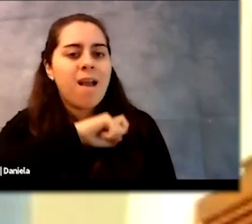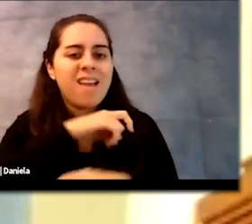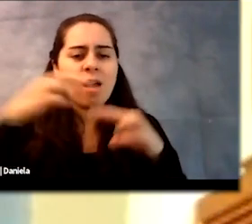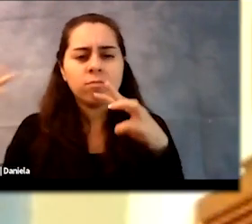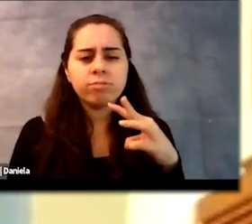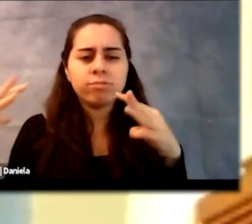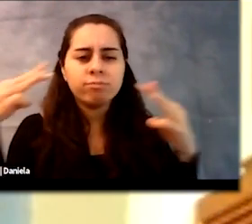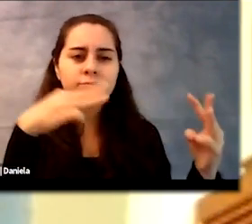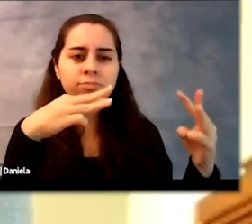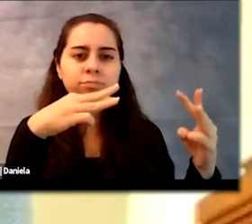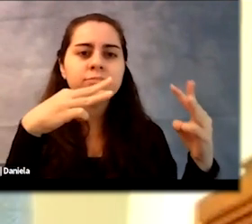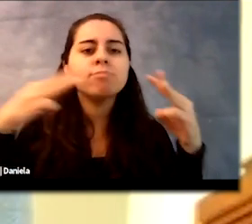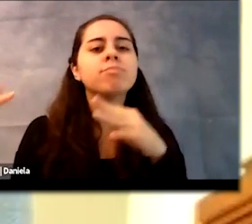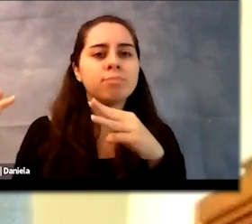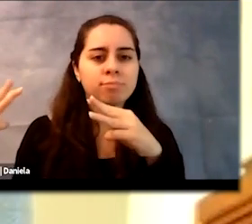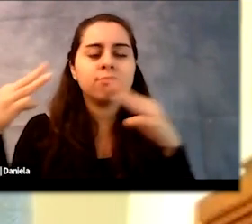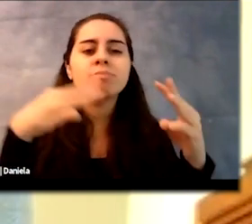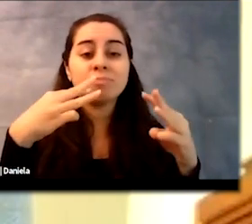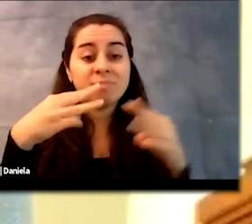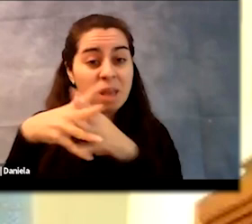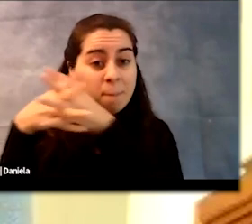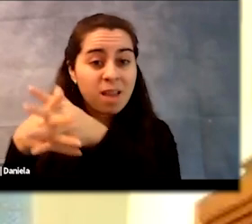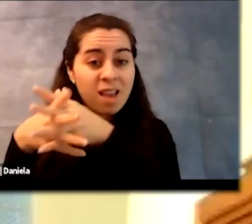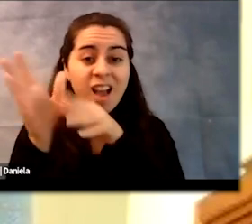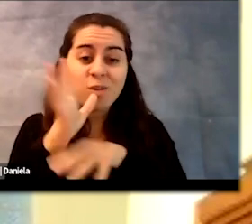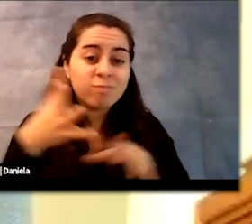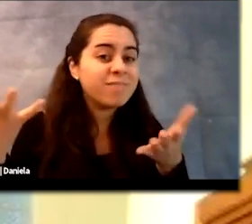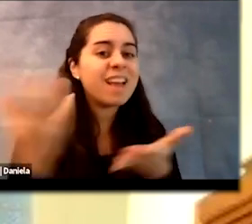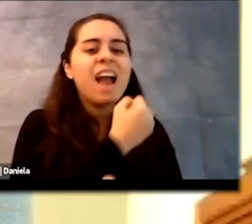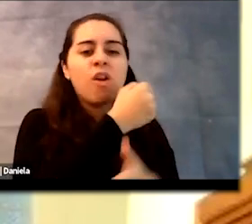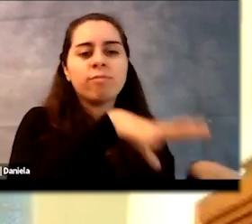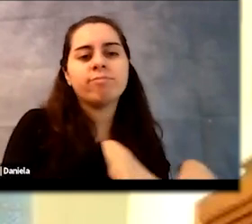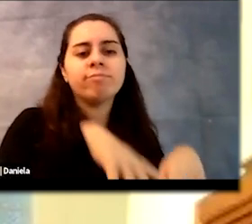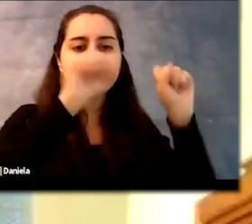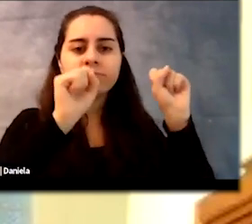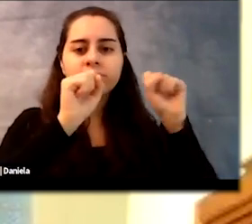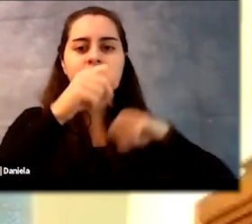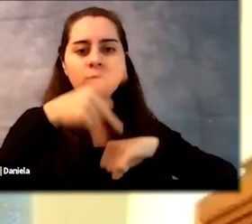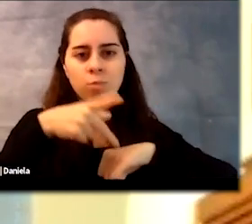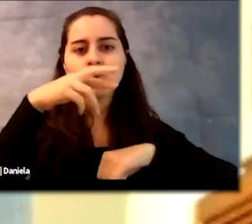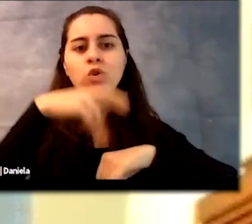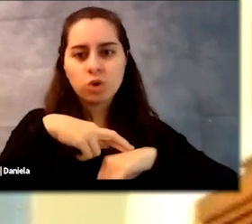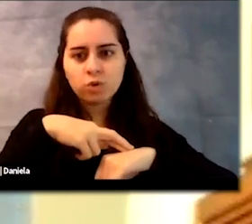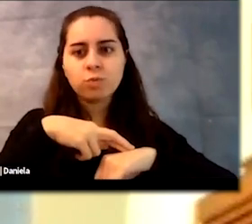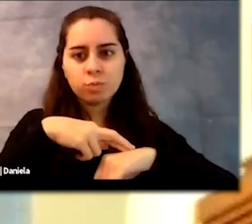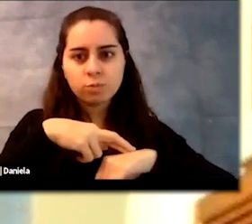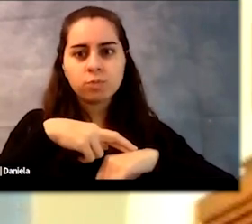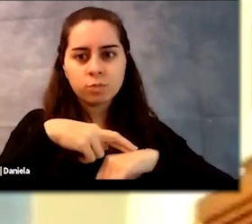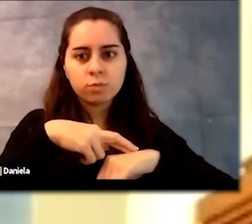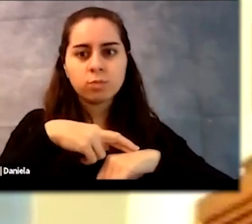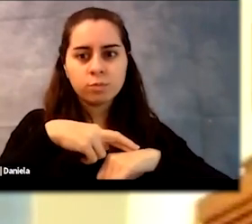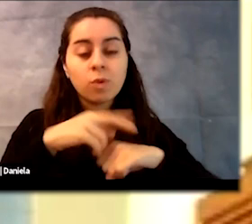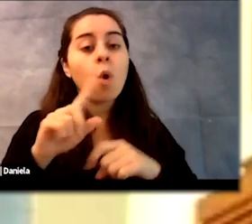struggles associated with the status issue took on renewed emphasis after the establishment of the Estado